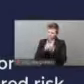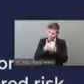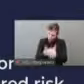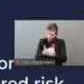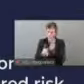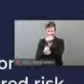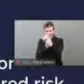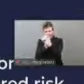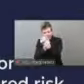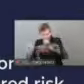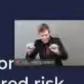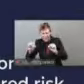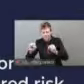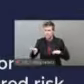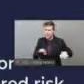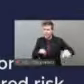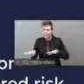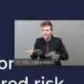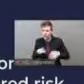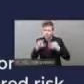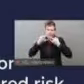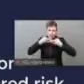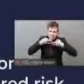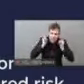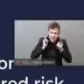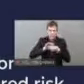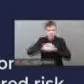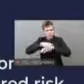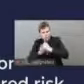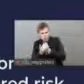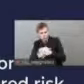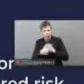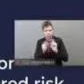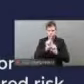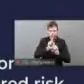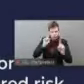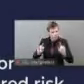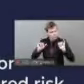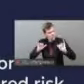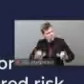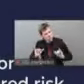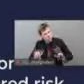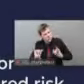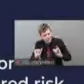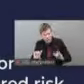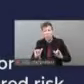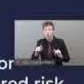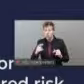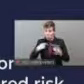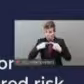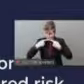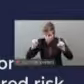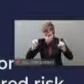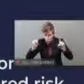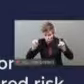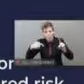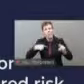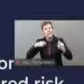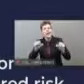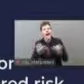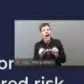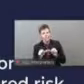confident about how they work and what they are. Masks, social distancing,